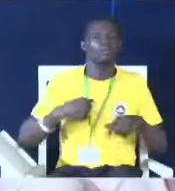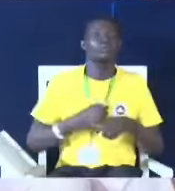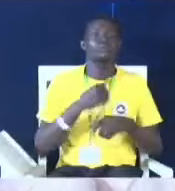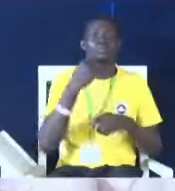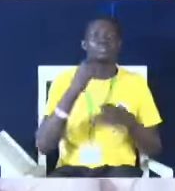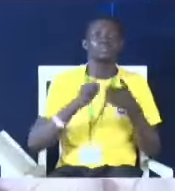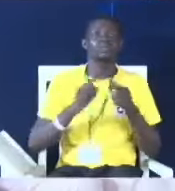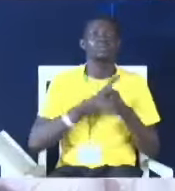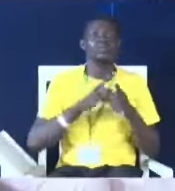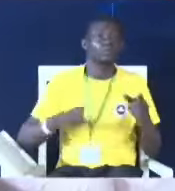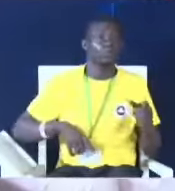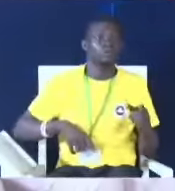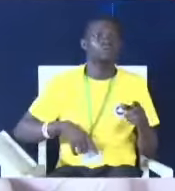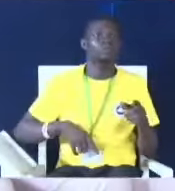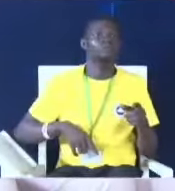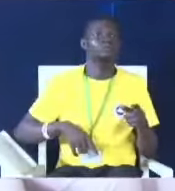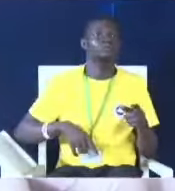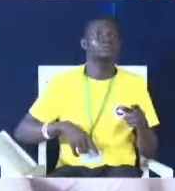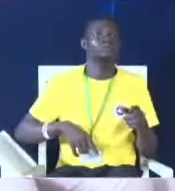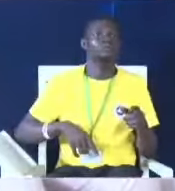Lord?